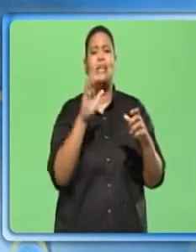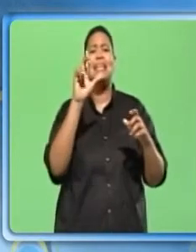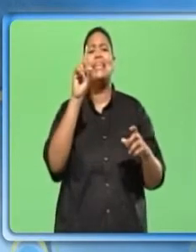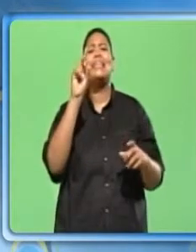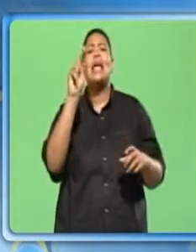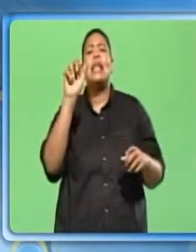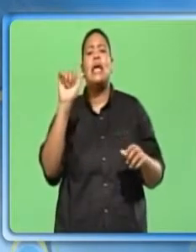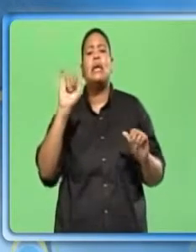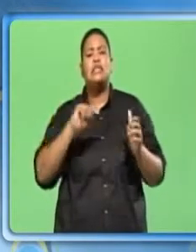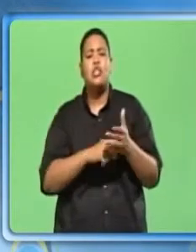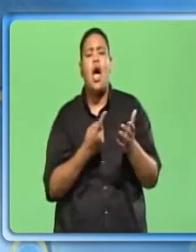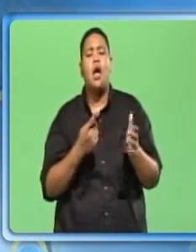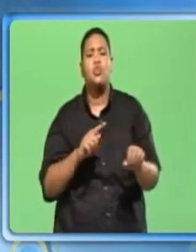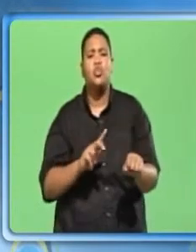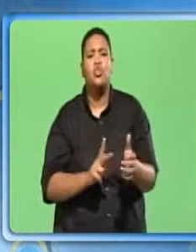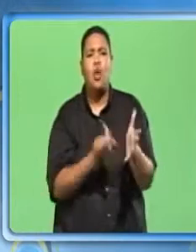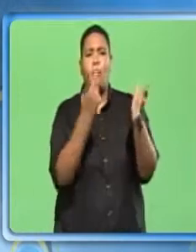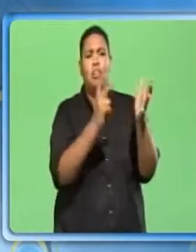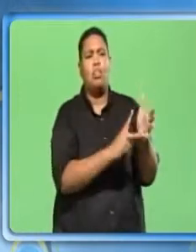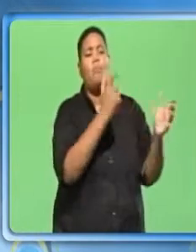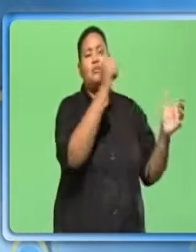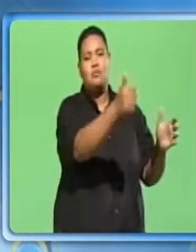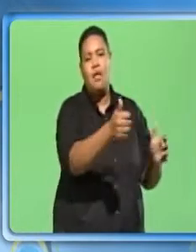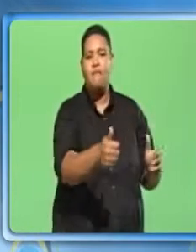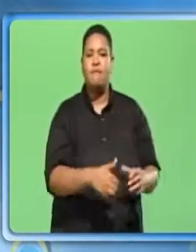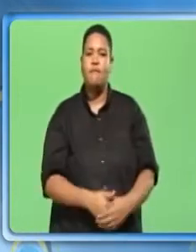to replicate itself.